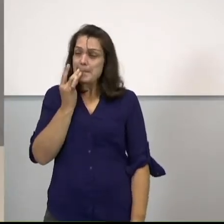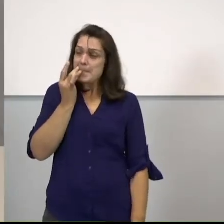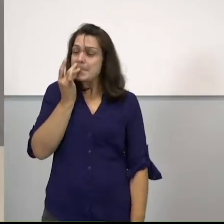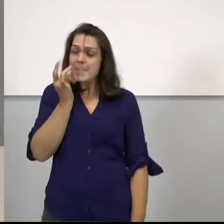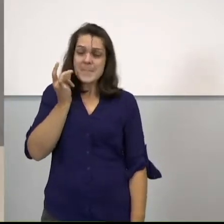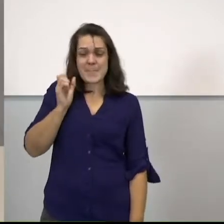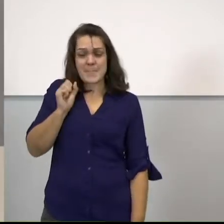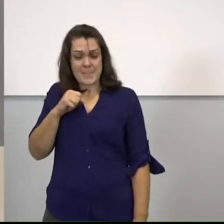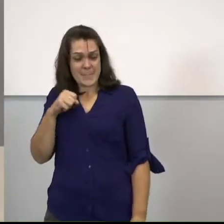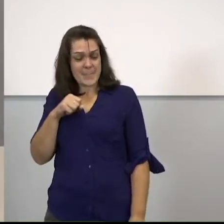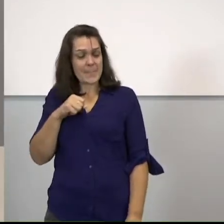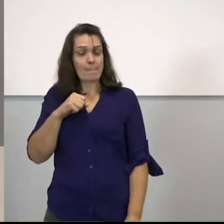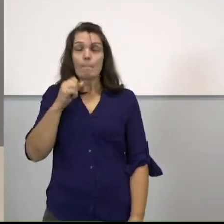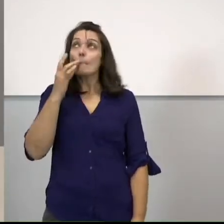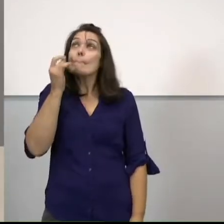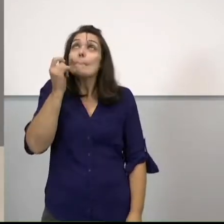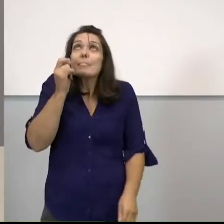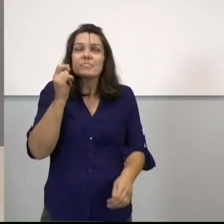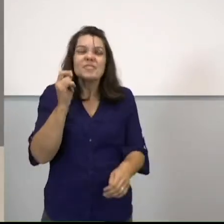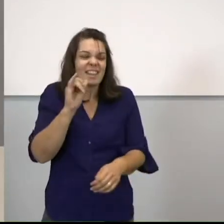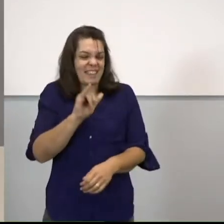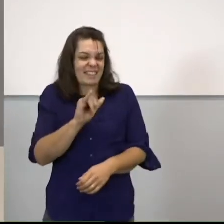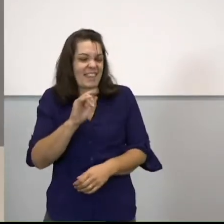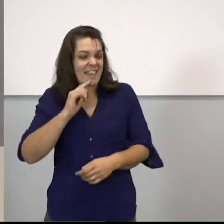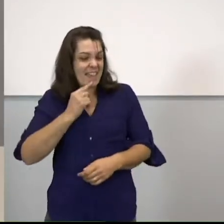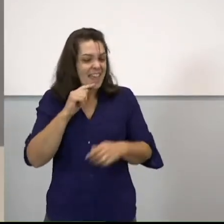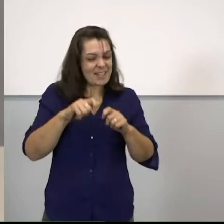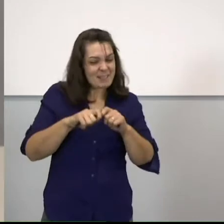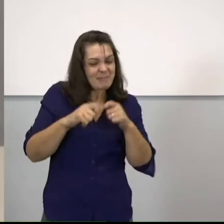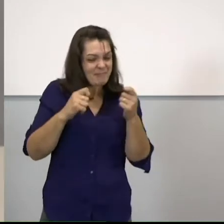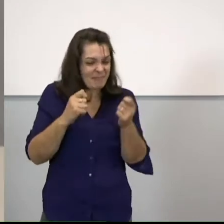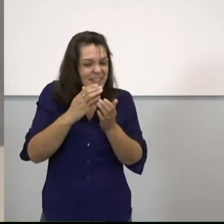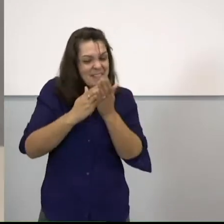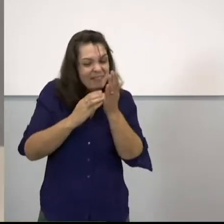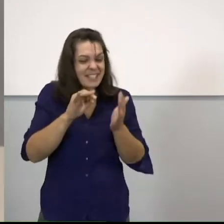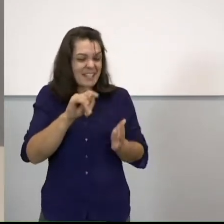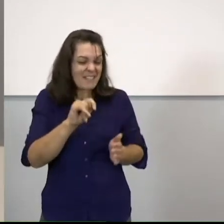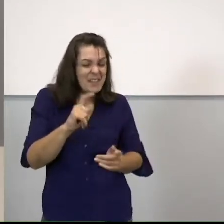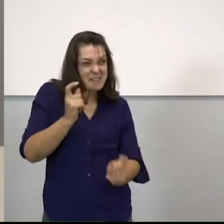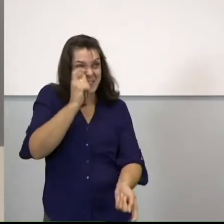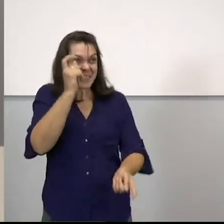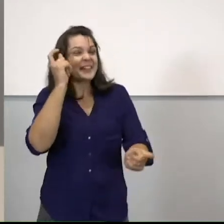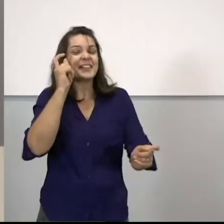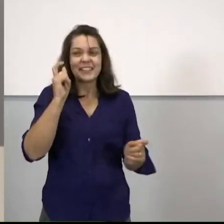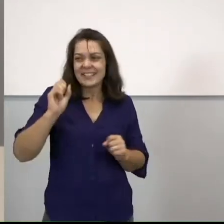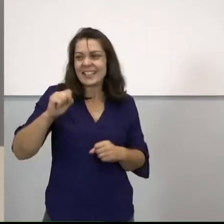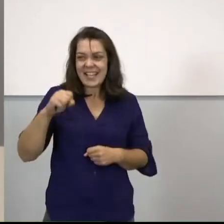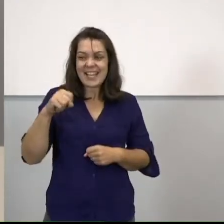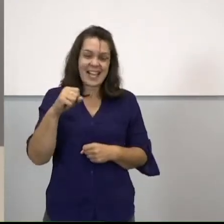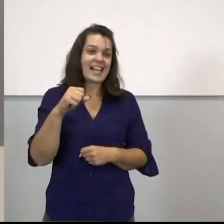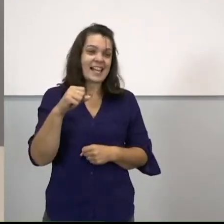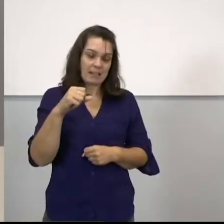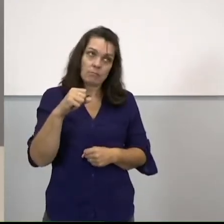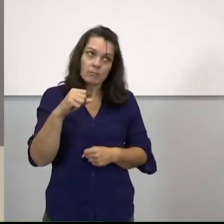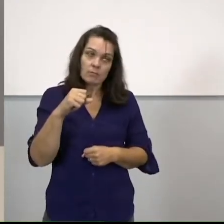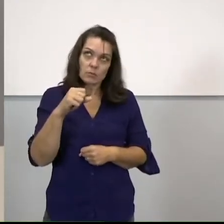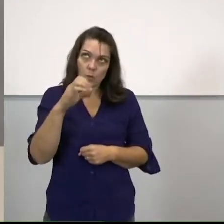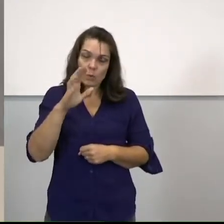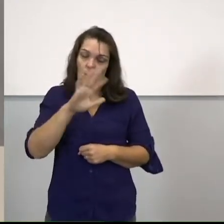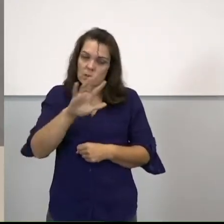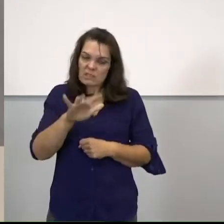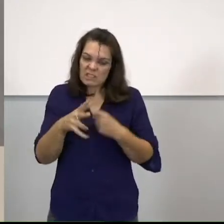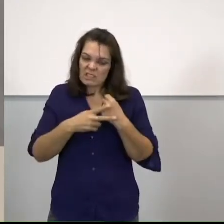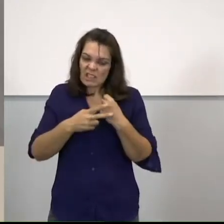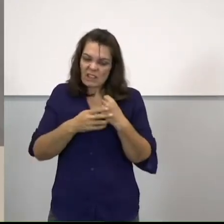Delicious. Break me off a piece of that Kit Kat bar. Woo! Yeah. All right, so I'll save that for a